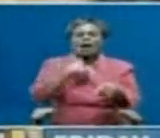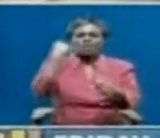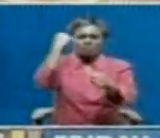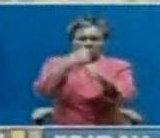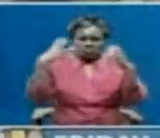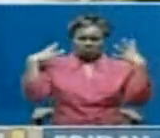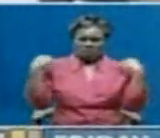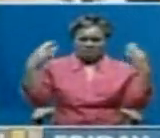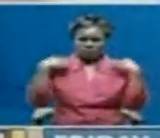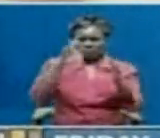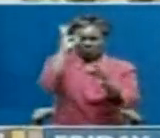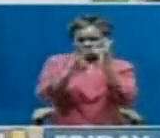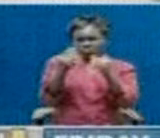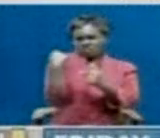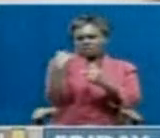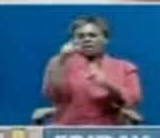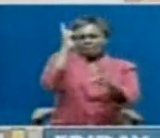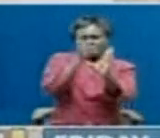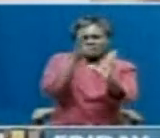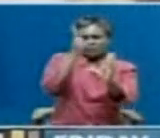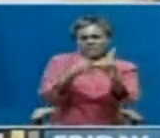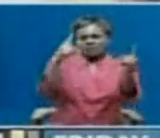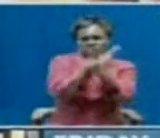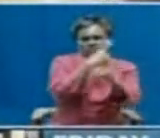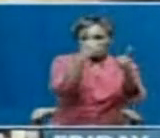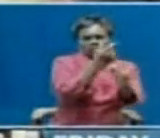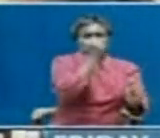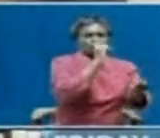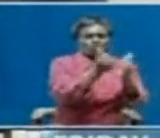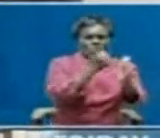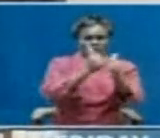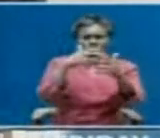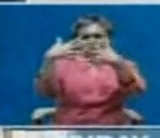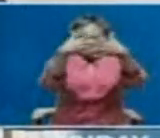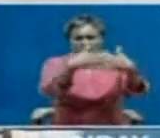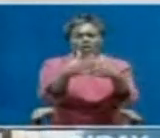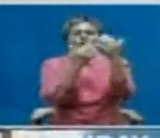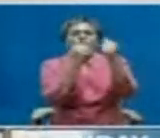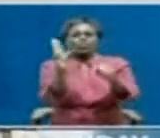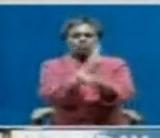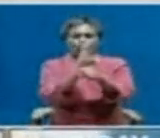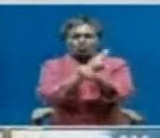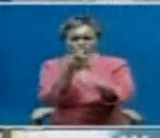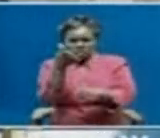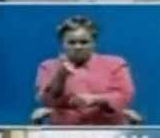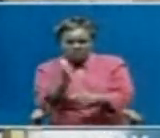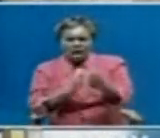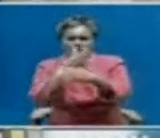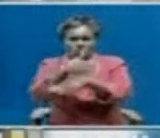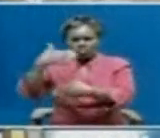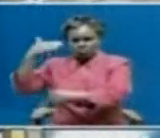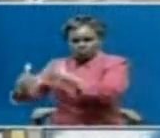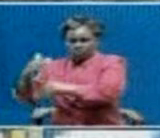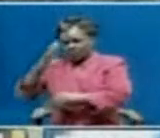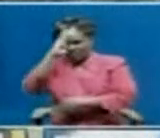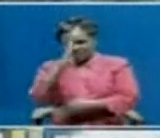on her speed work in the recent past, having participated in various road races in America, hopes to use her exposure across the borders in